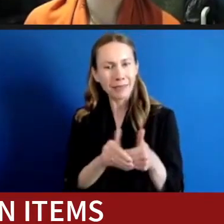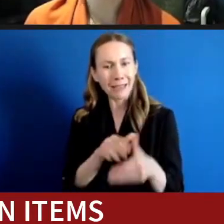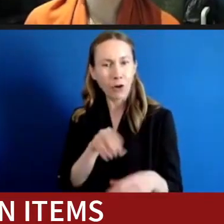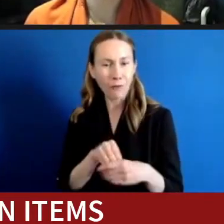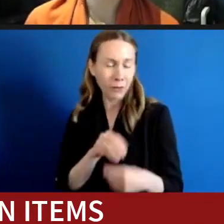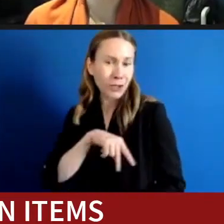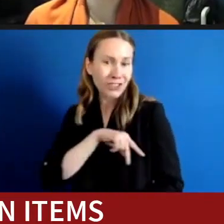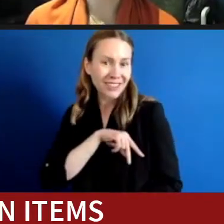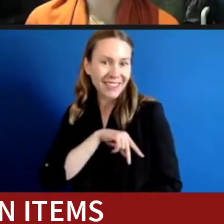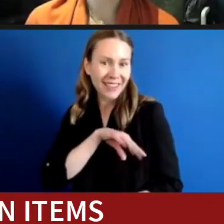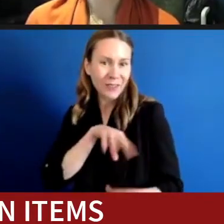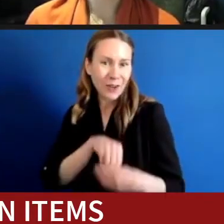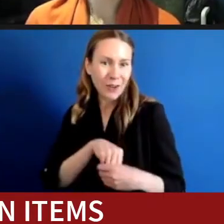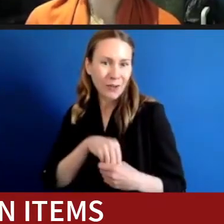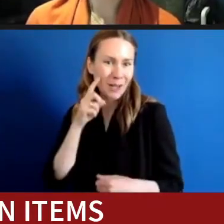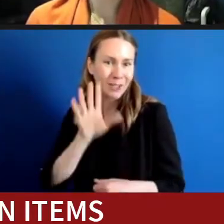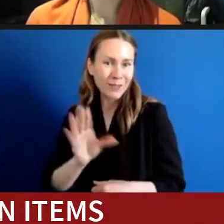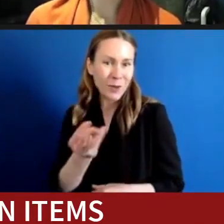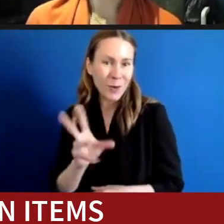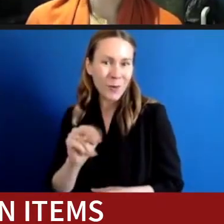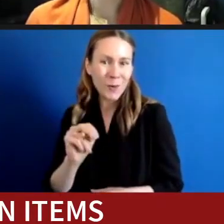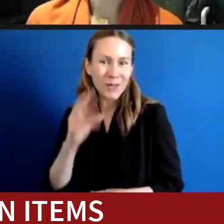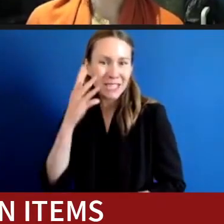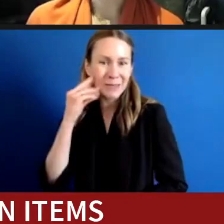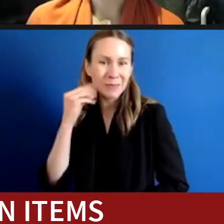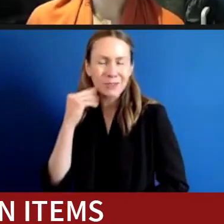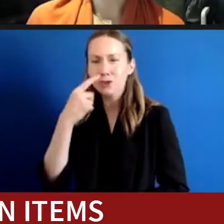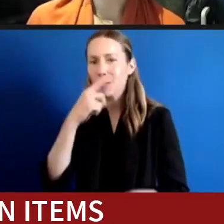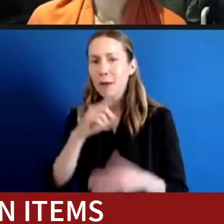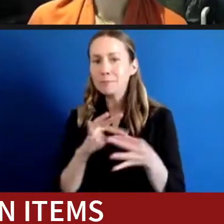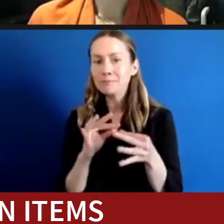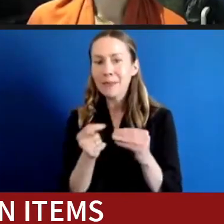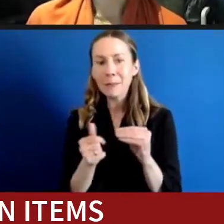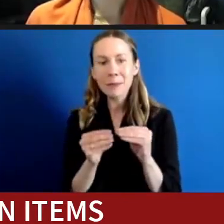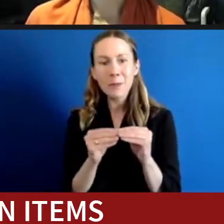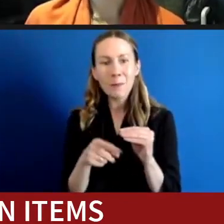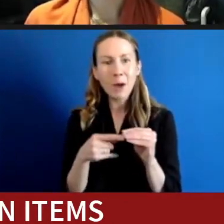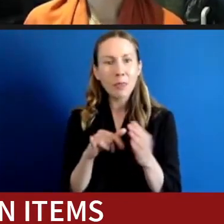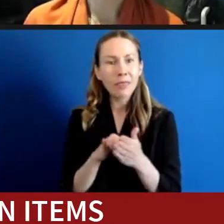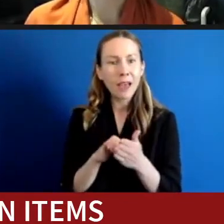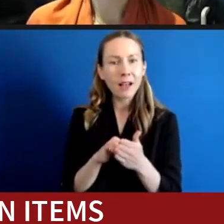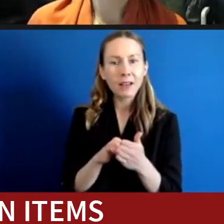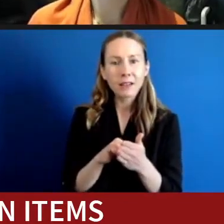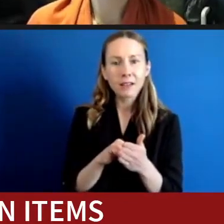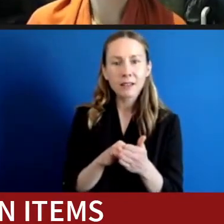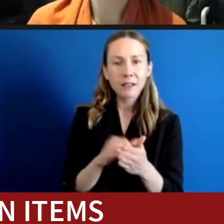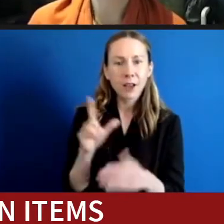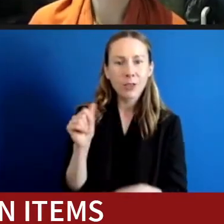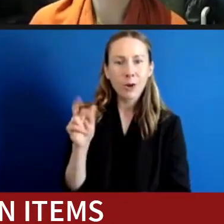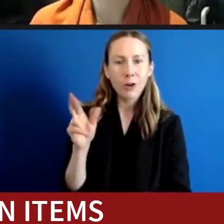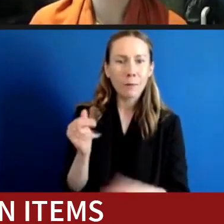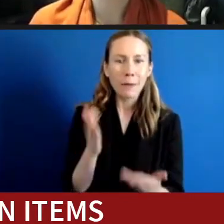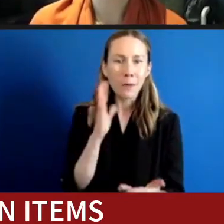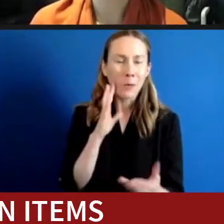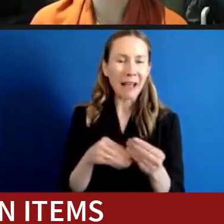through your own experiences. Could you comment a little bit more about that? And I see Laura, maybe we'll have a follow-up to that as